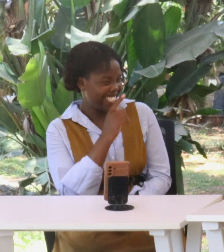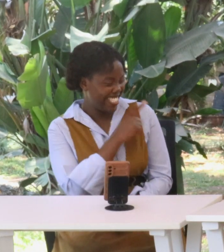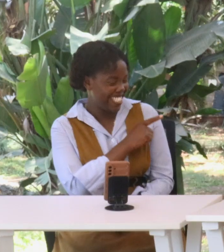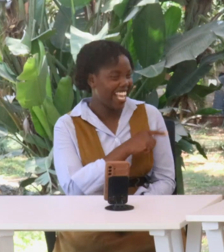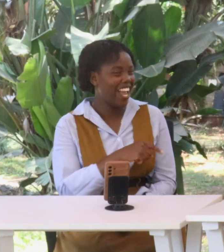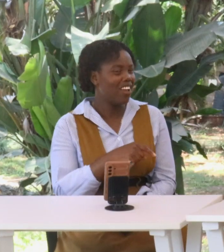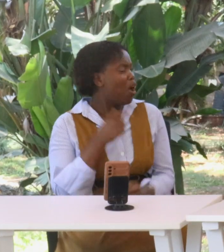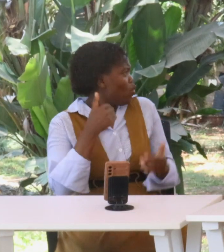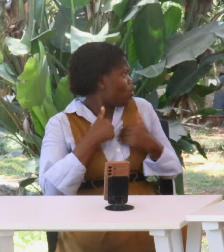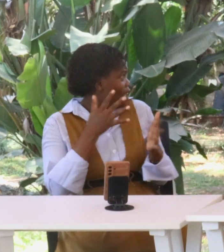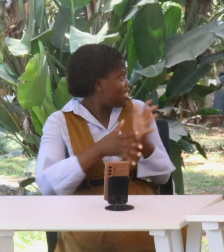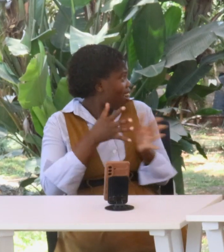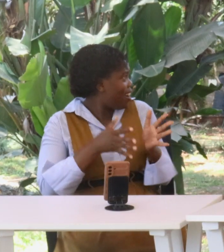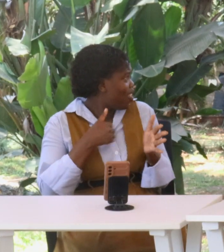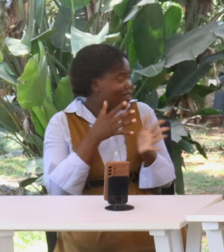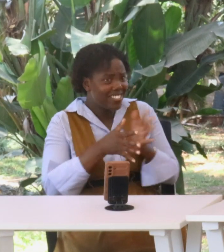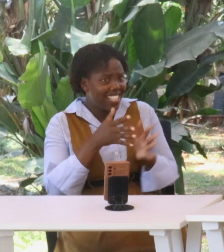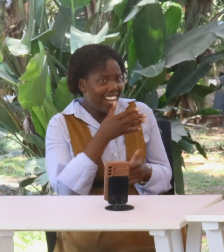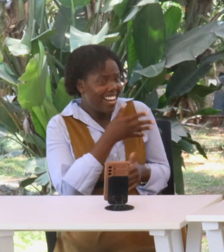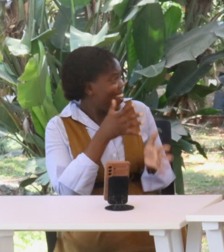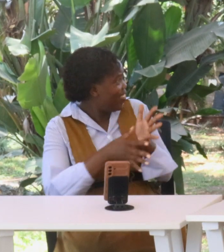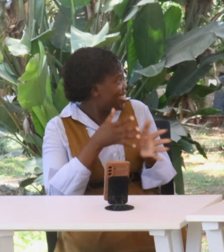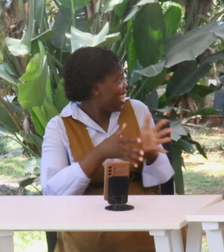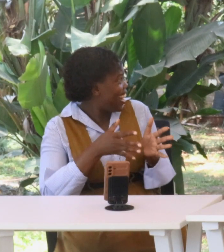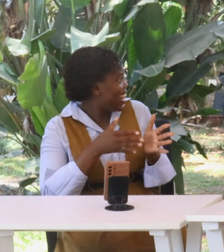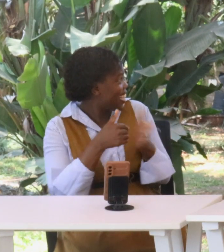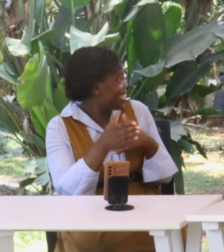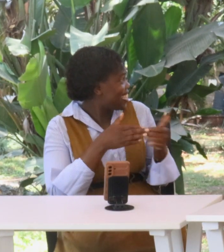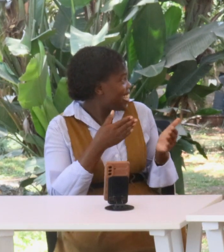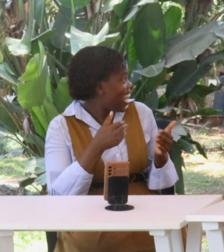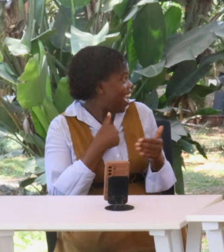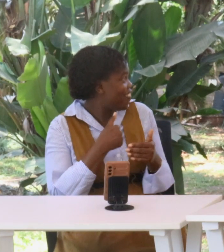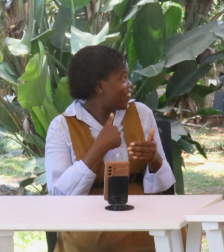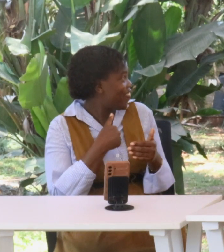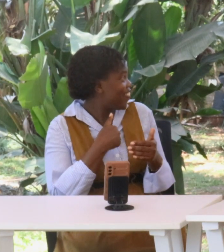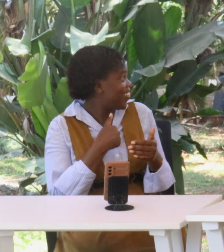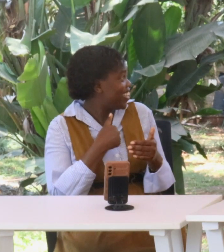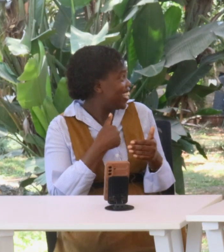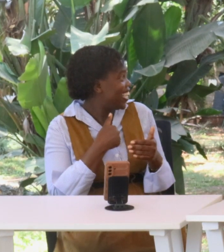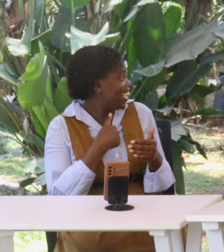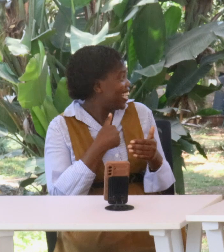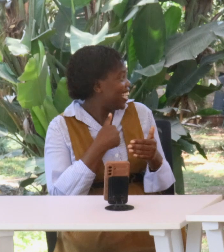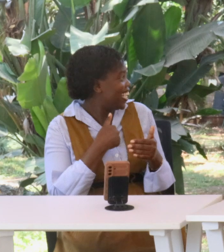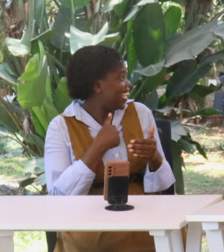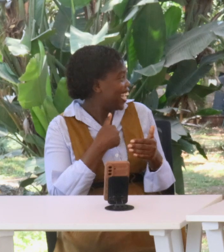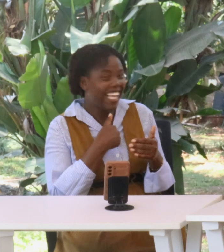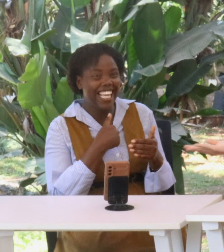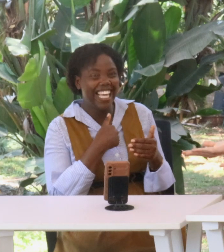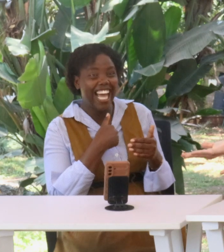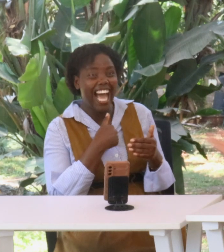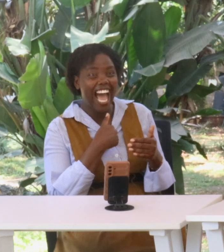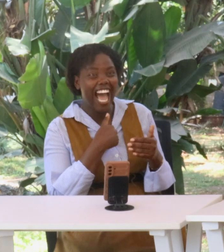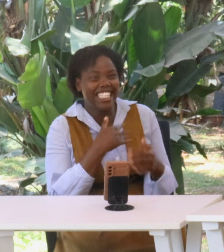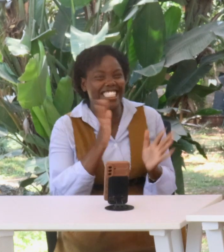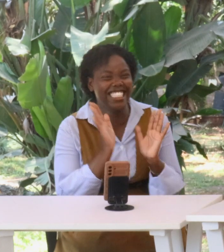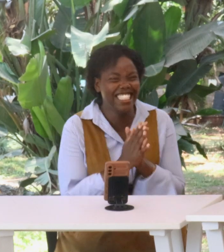Okay. So, on to Claire. Do you have a sign name? Do you have a sign name? I don't know. Can you